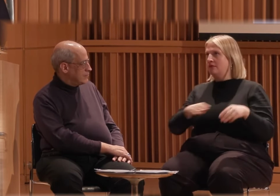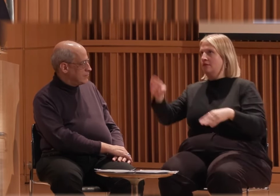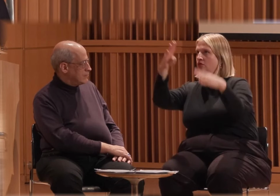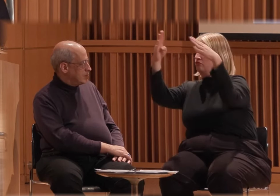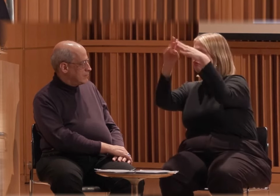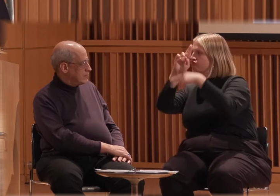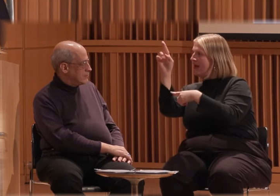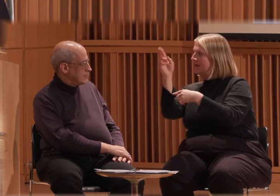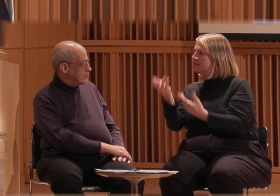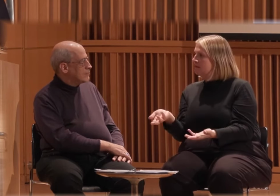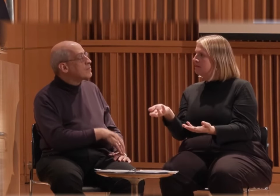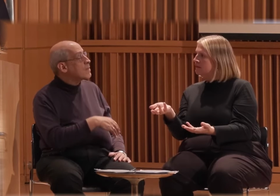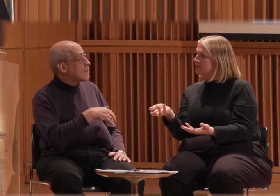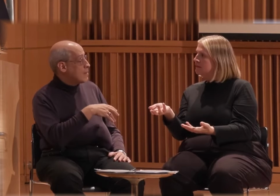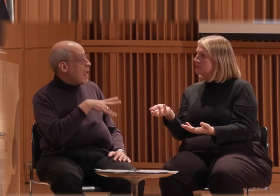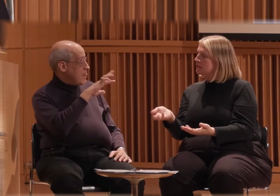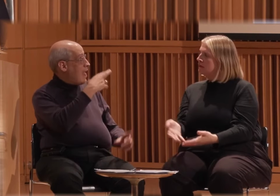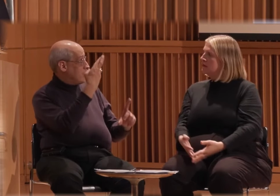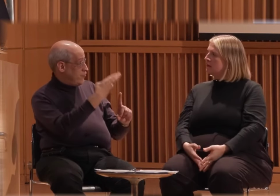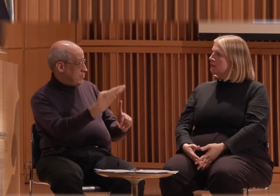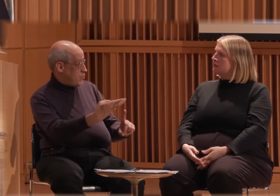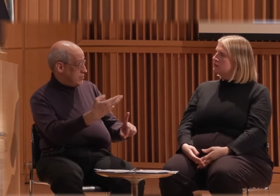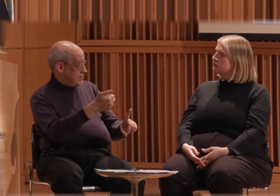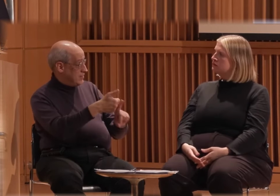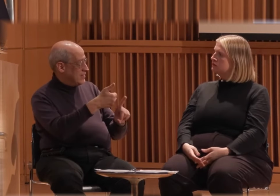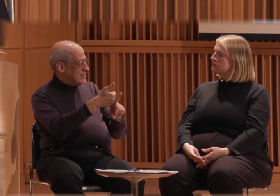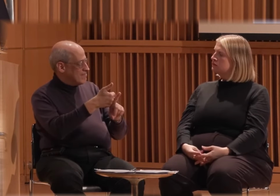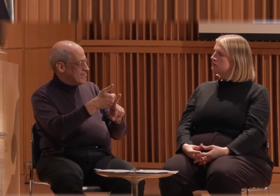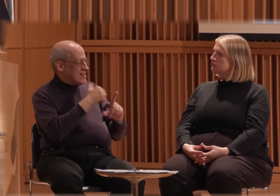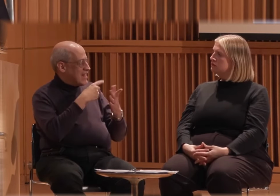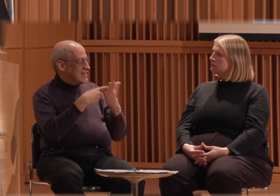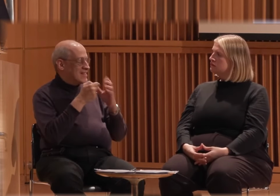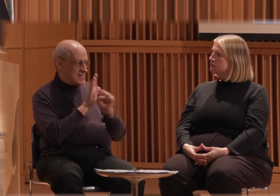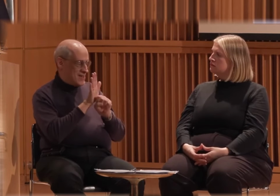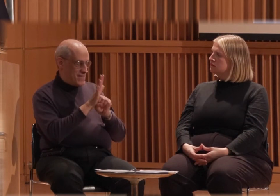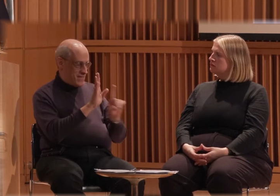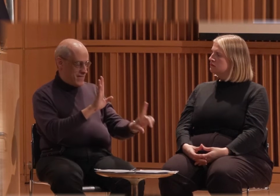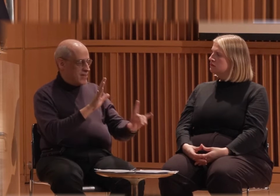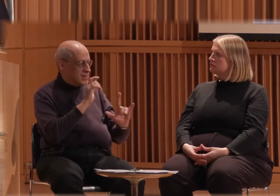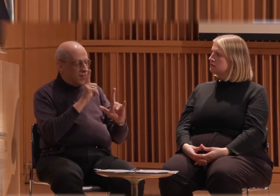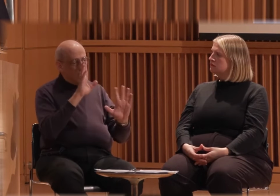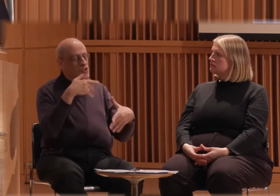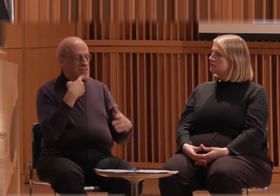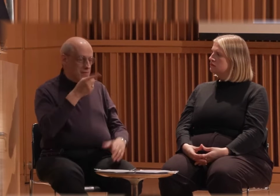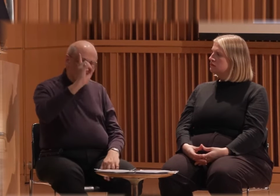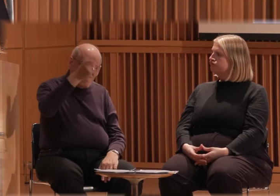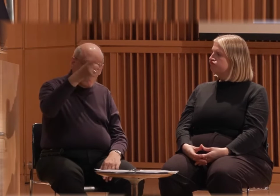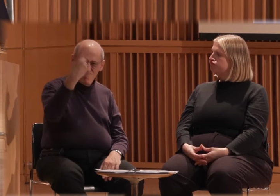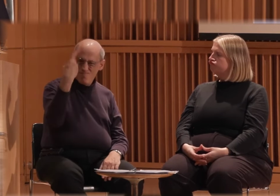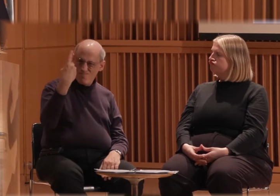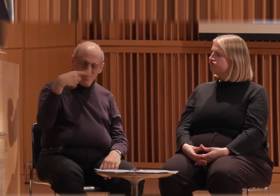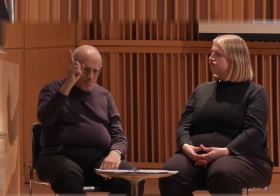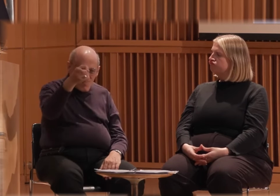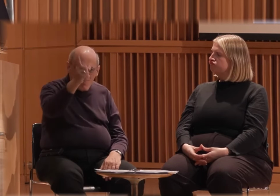yeah, and that resources element I think is not discussed enough. It's not enough to just finger wag and say you need to